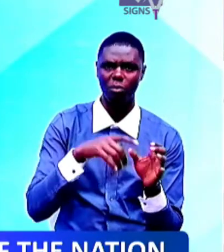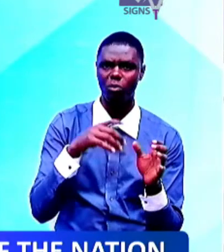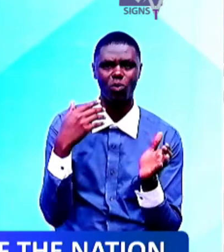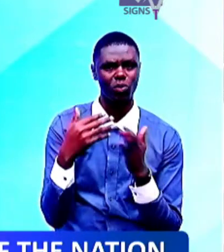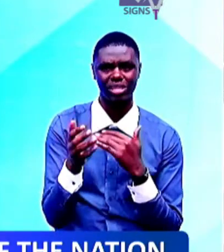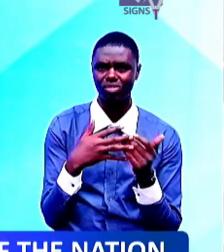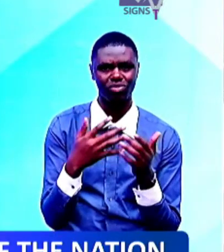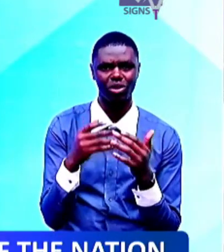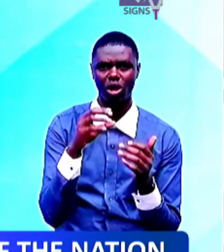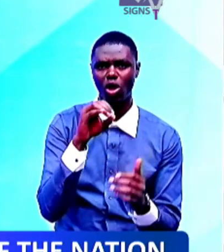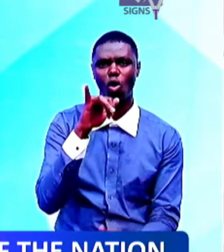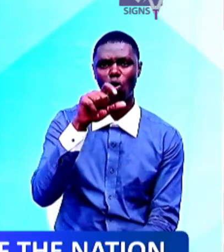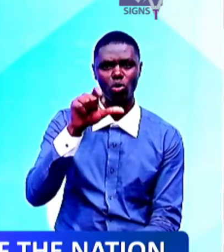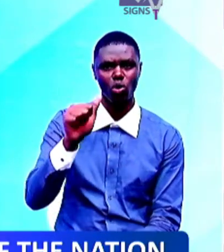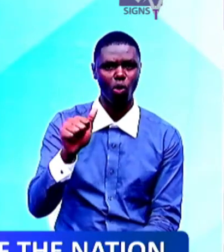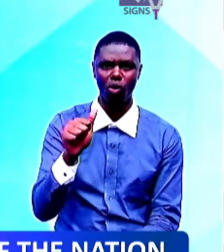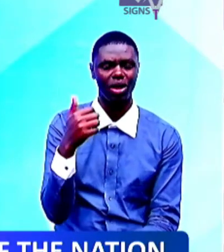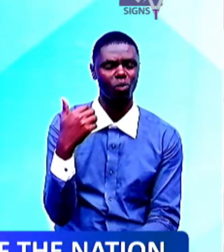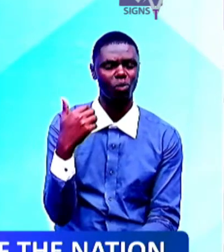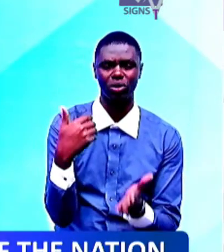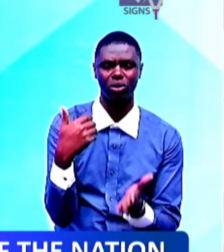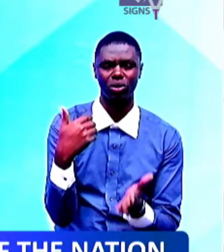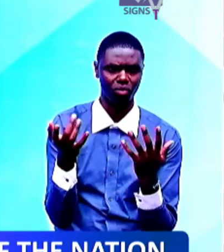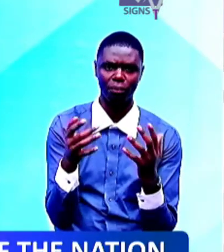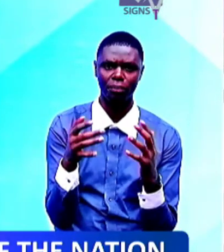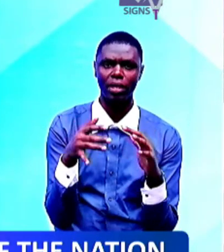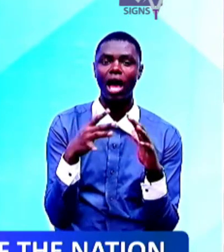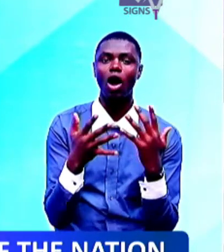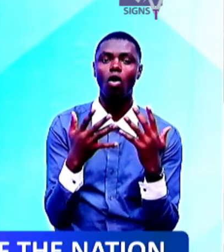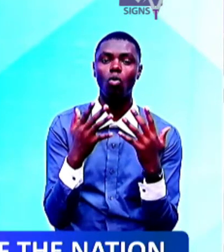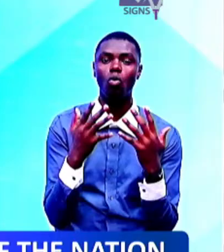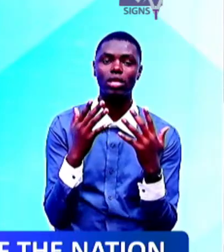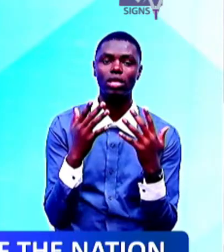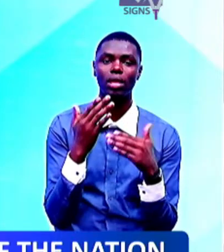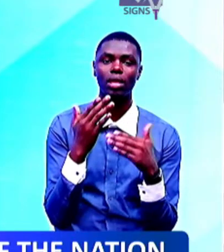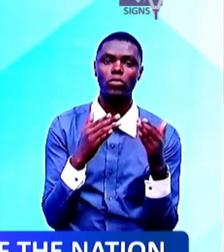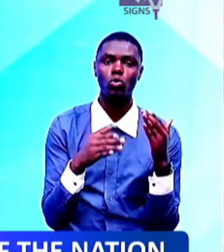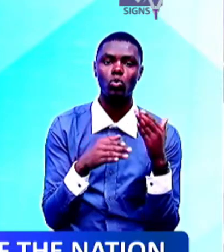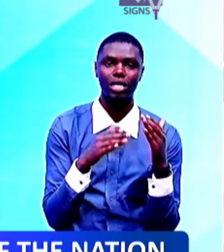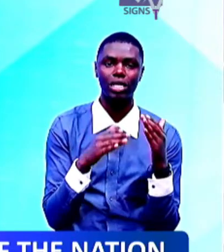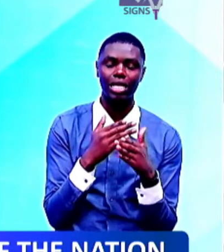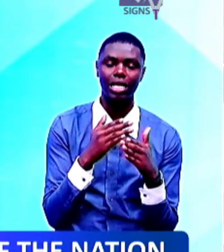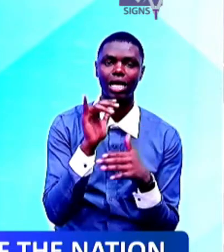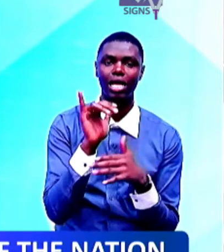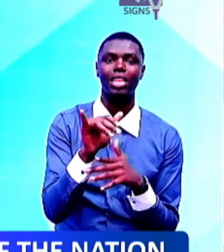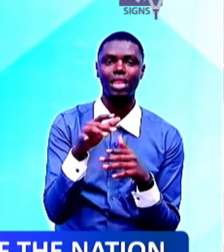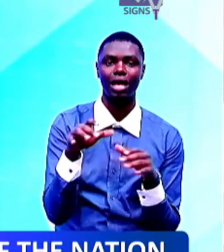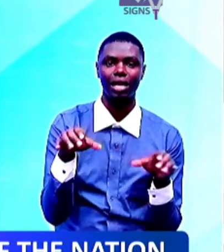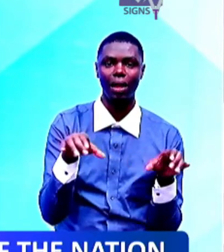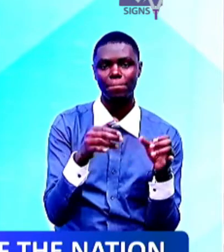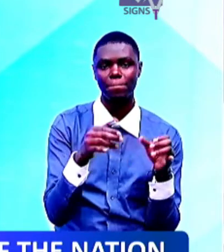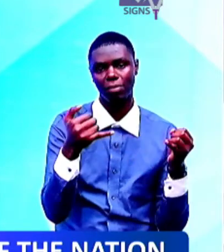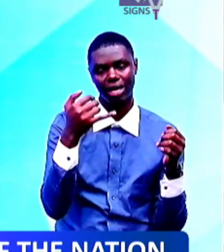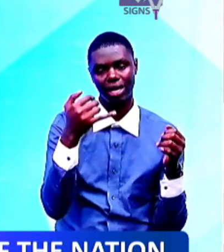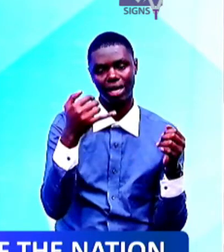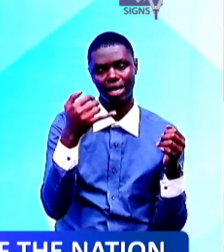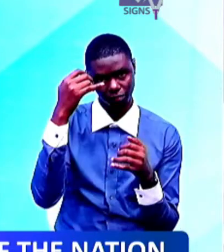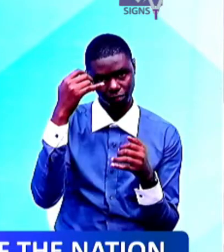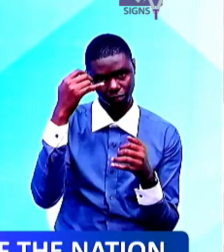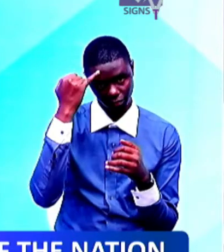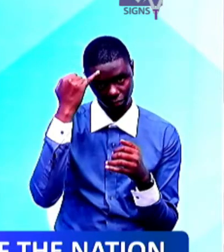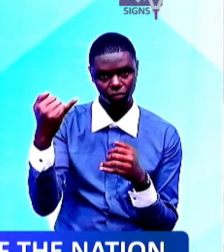come, if Oyola comes, if he does not come, how are we going to be able to build that pipeline dream that every leader